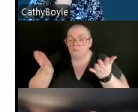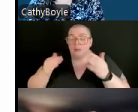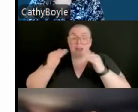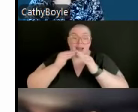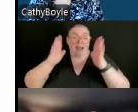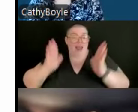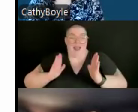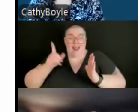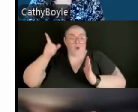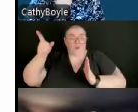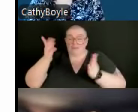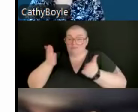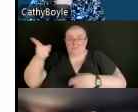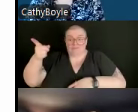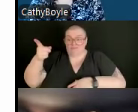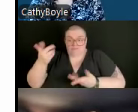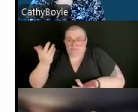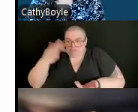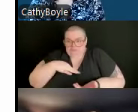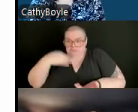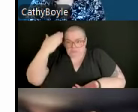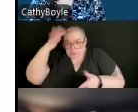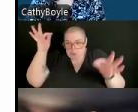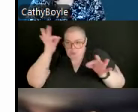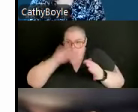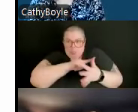completely unfamiliar with what those programs are.